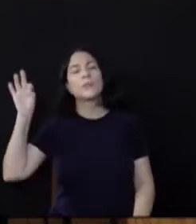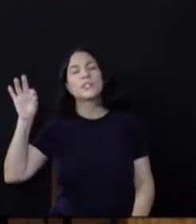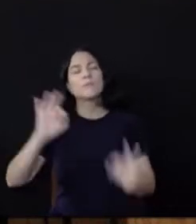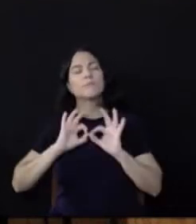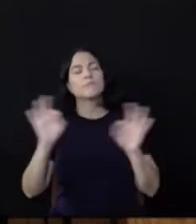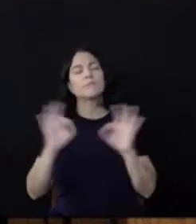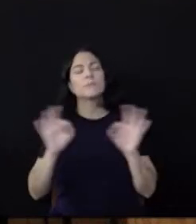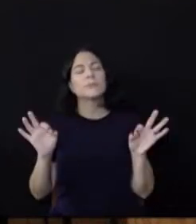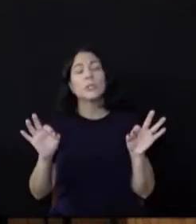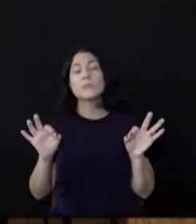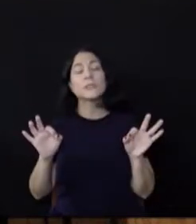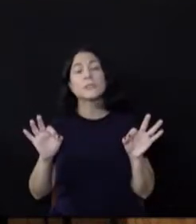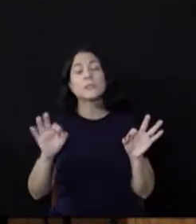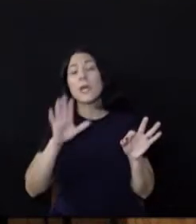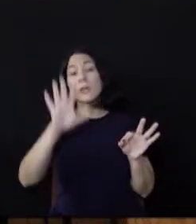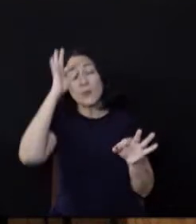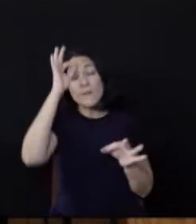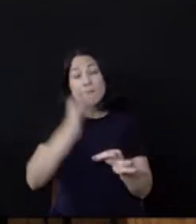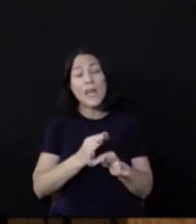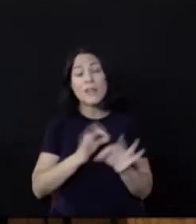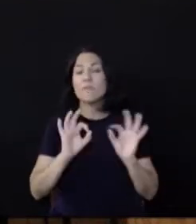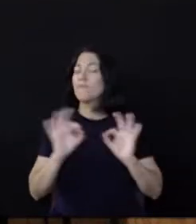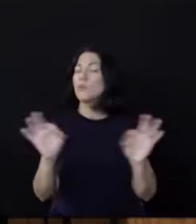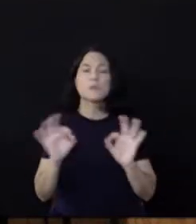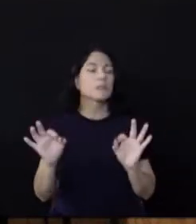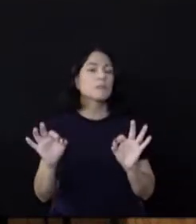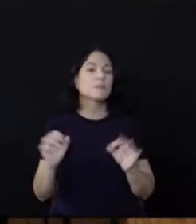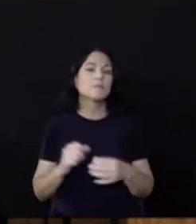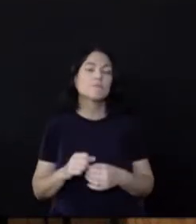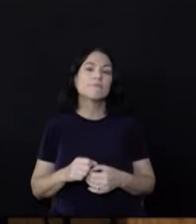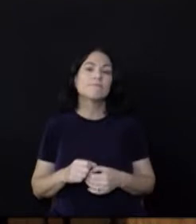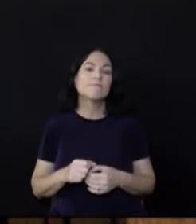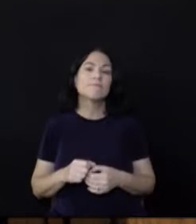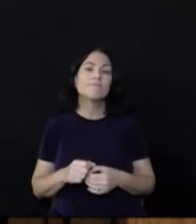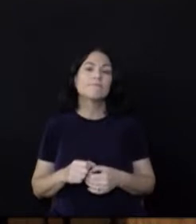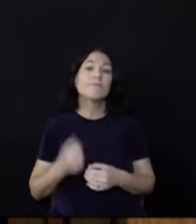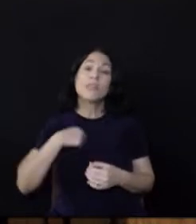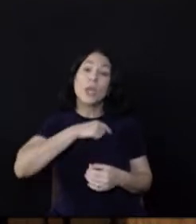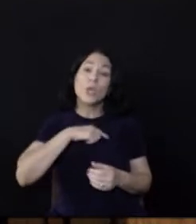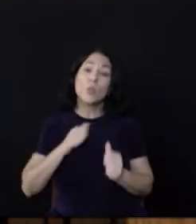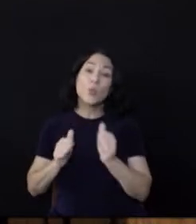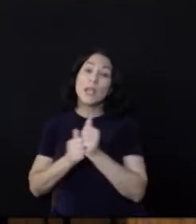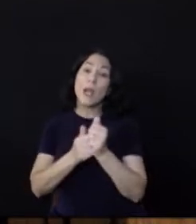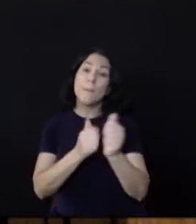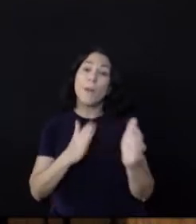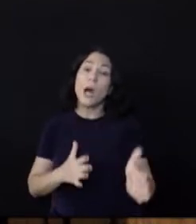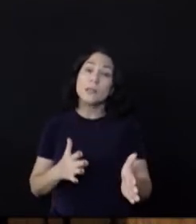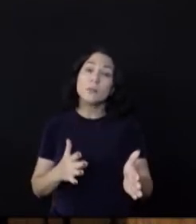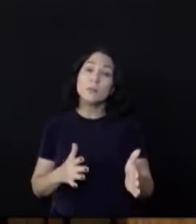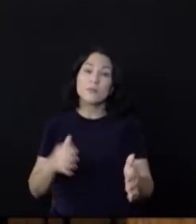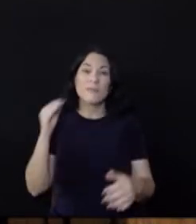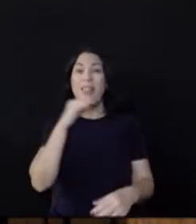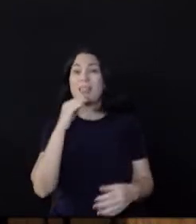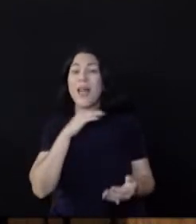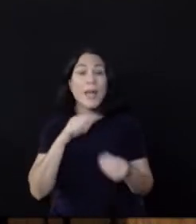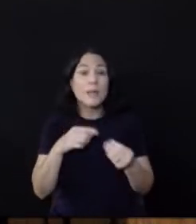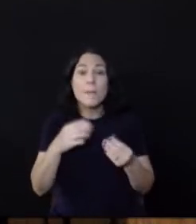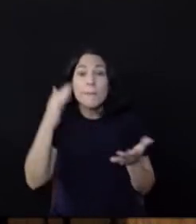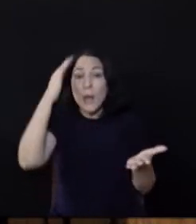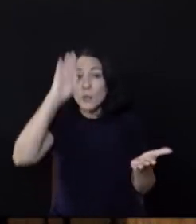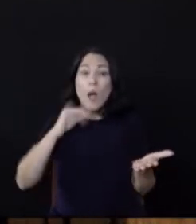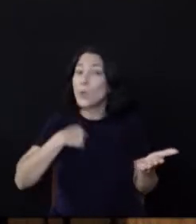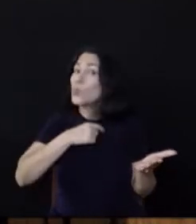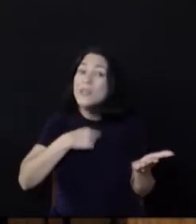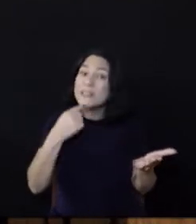useless, and your faith is useless. And we apostles would all be lying about God, for we have said that